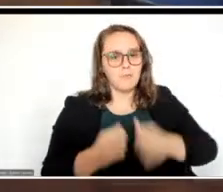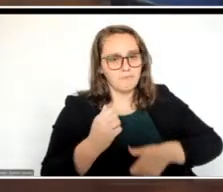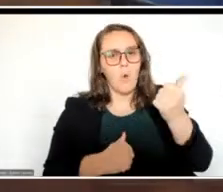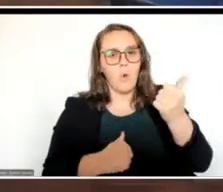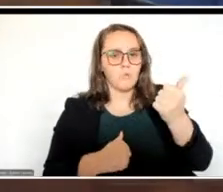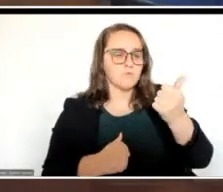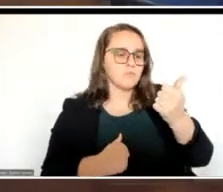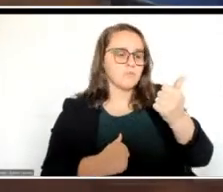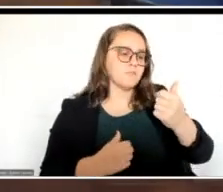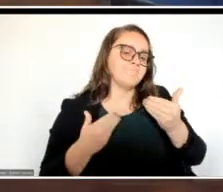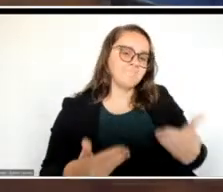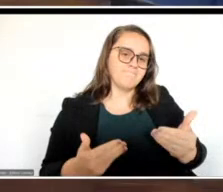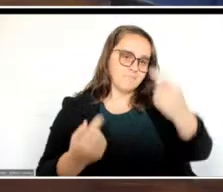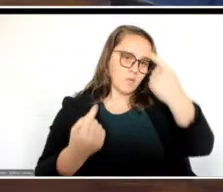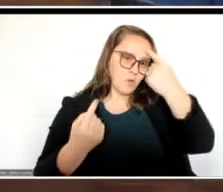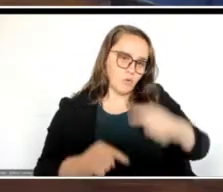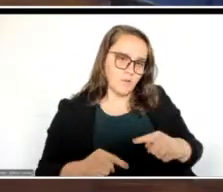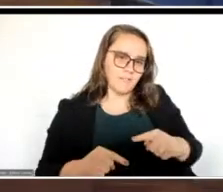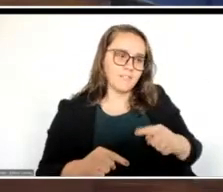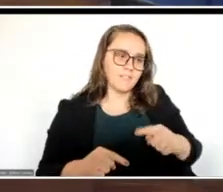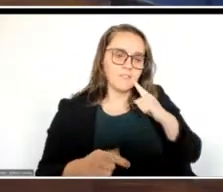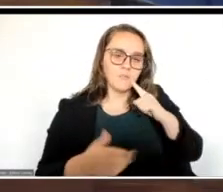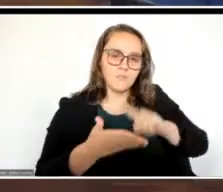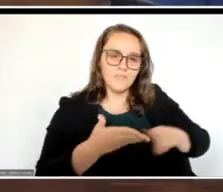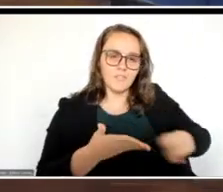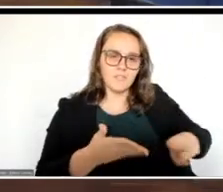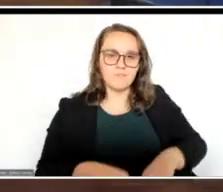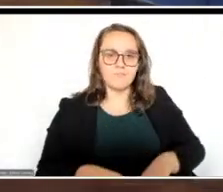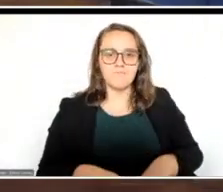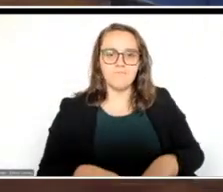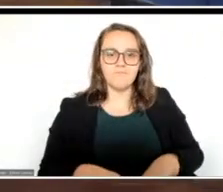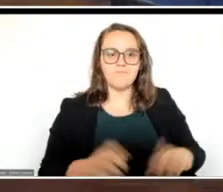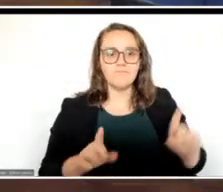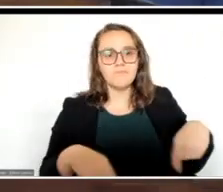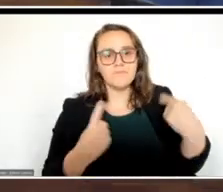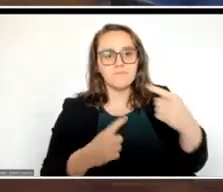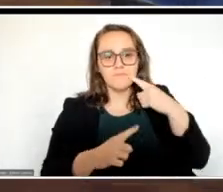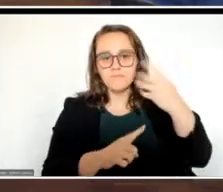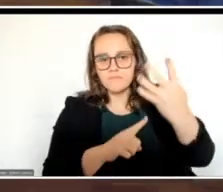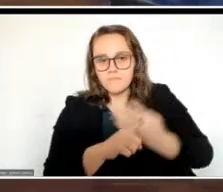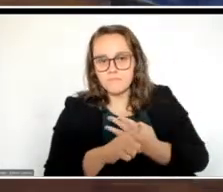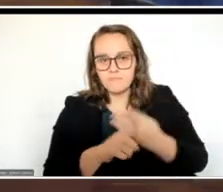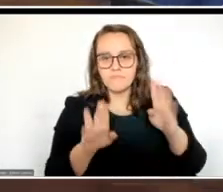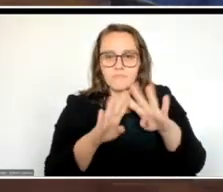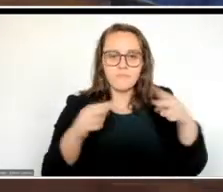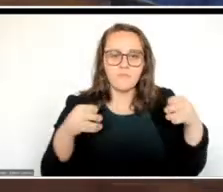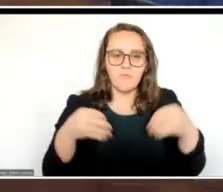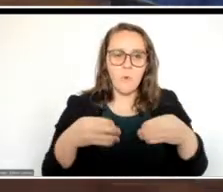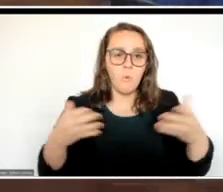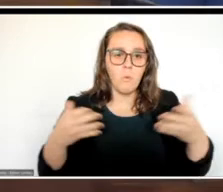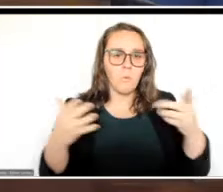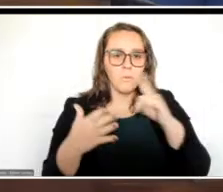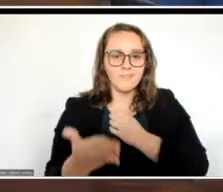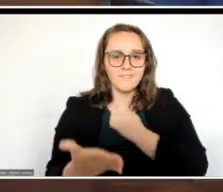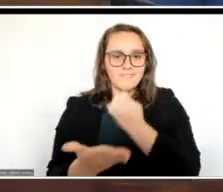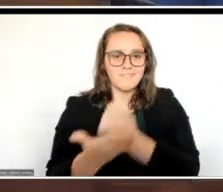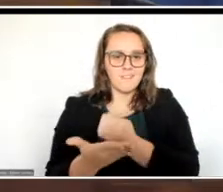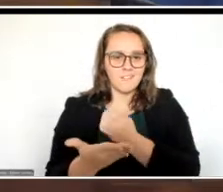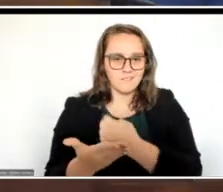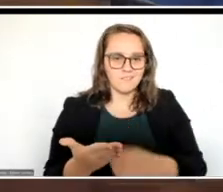And what we've shown you over the last 4 months has been centered on the evidence, evidence that has